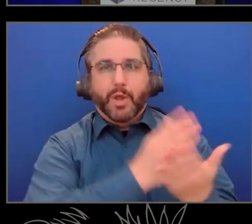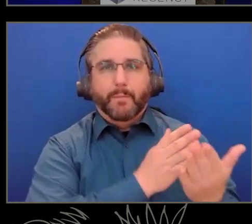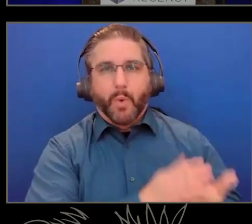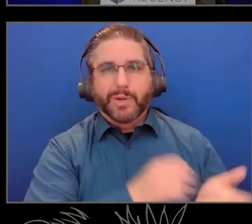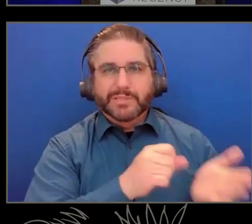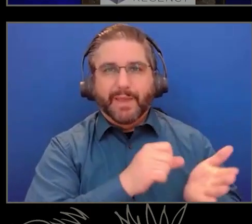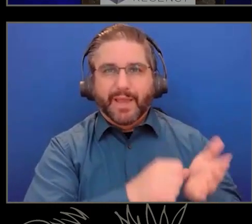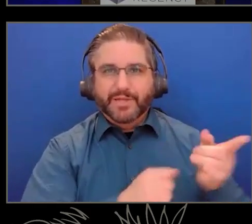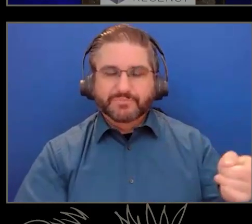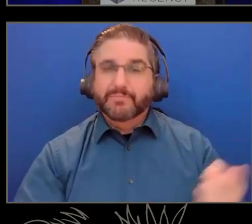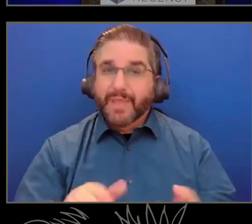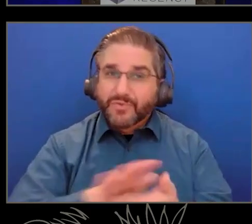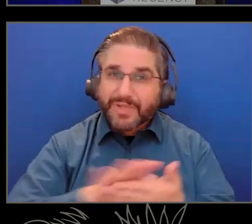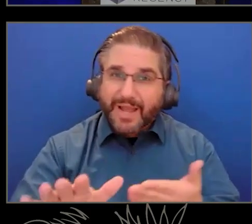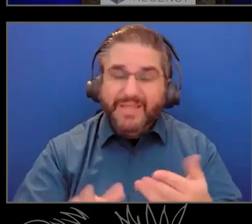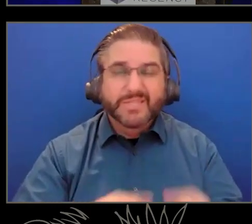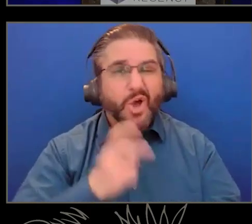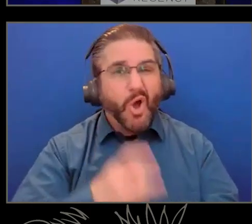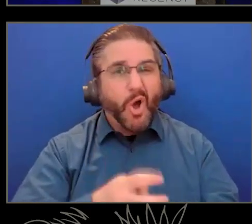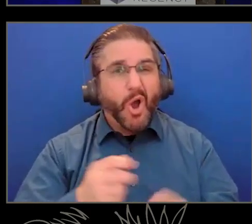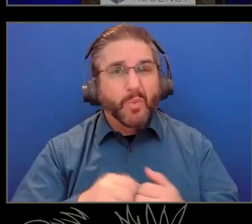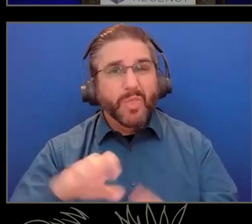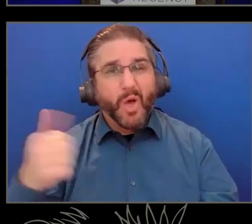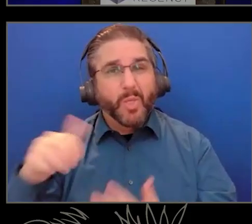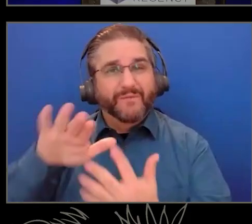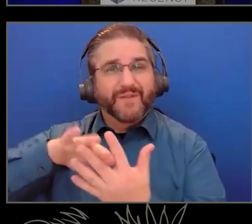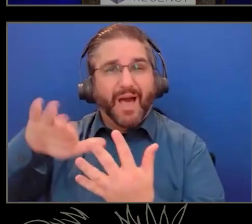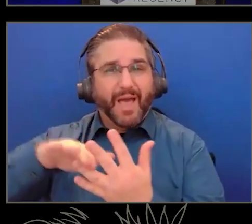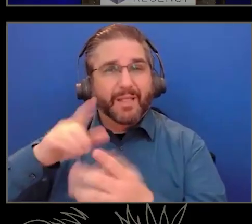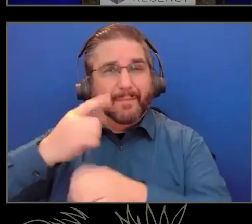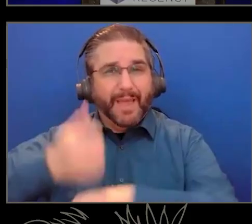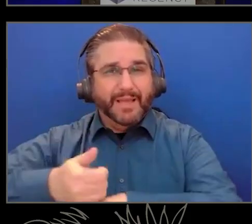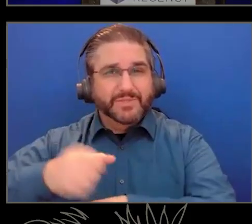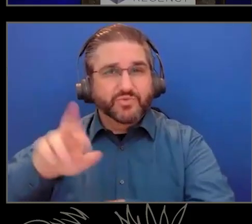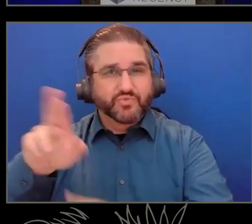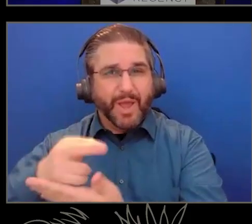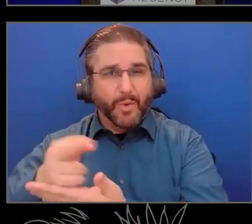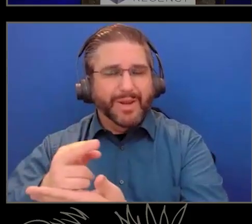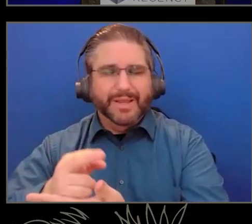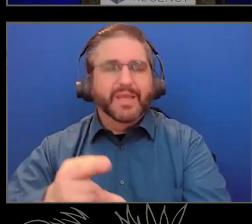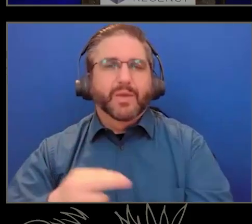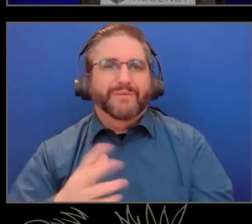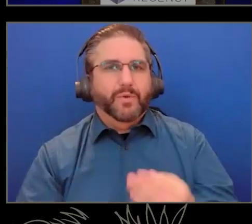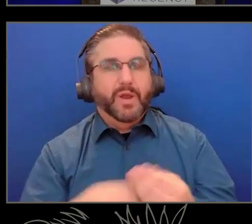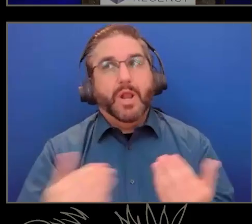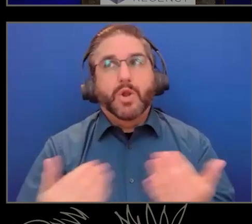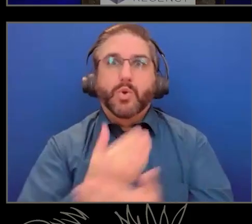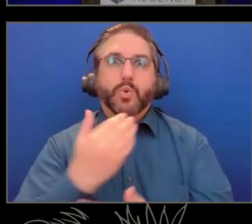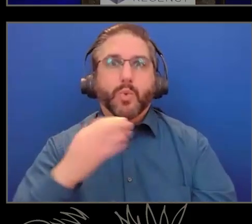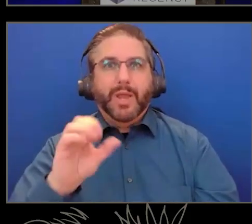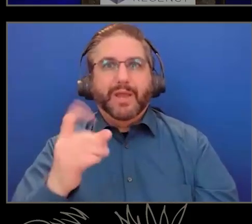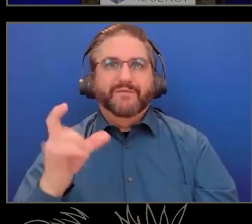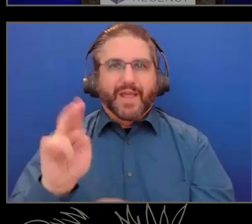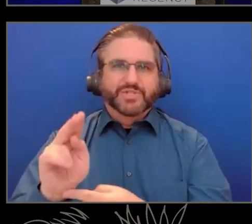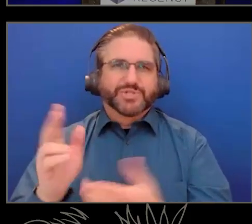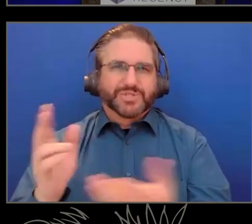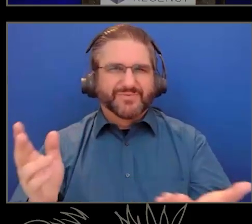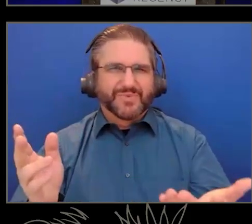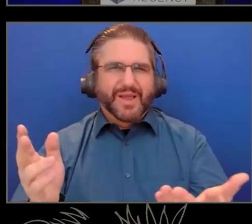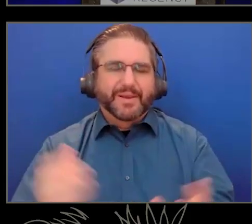really nice. That's kind of hard to do with file-based routing. You have to create yet another convention to be able to do something like that. What else can we